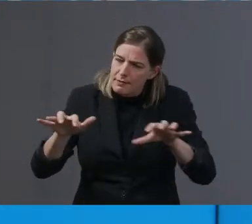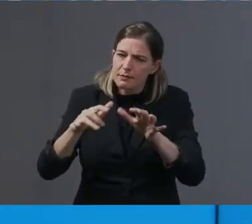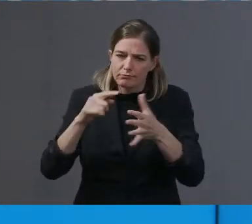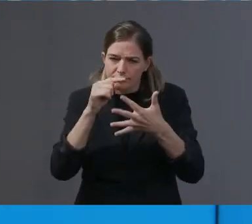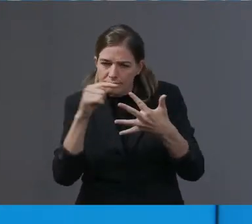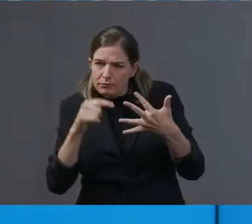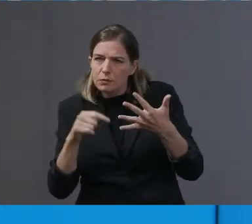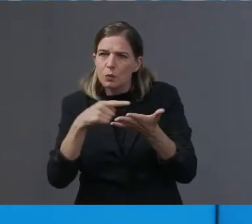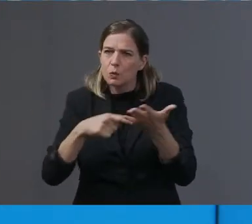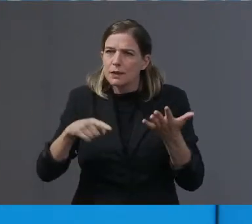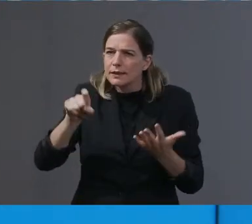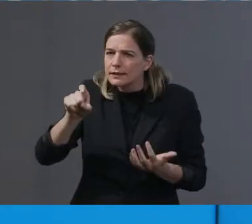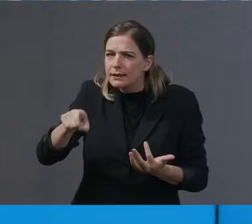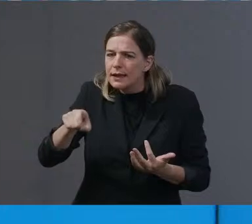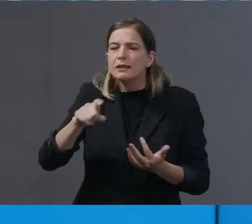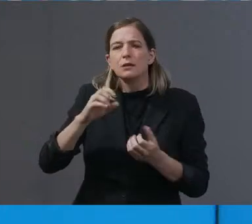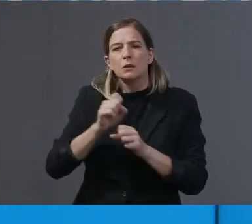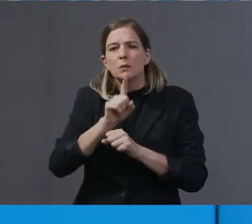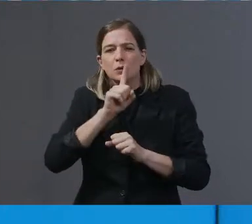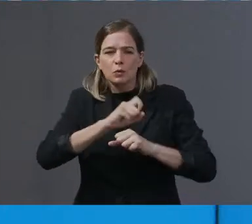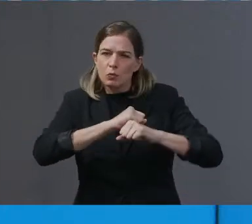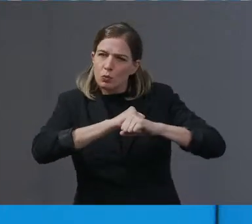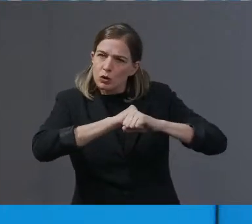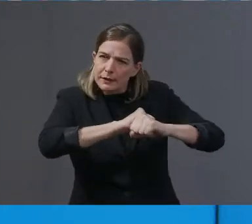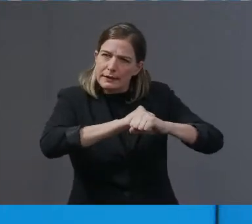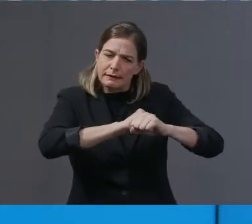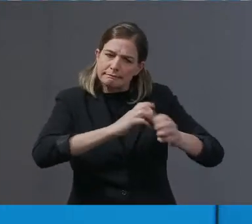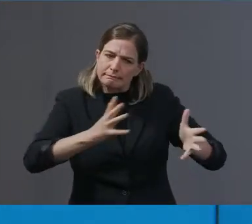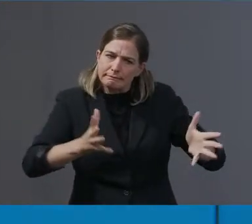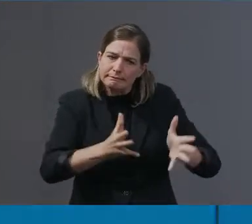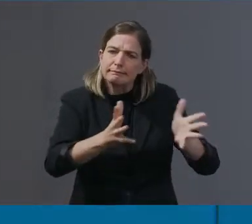to protect and promote public health in Arizona.